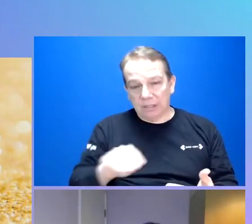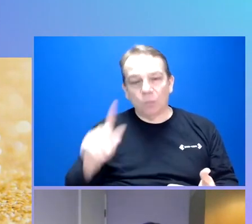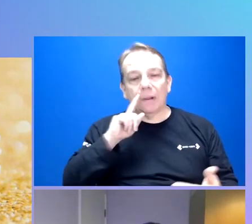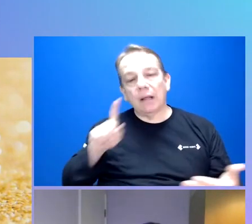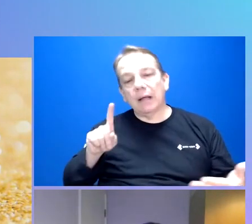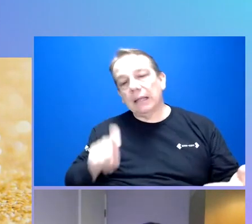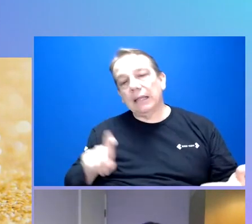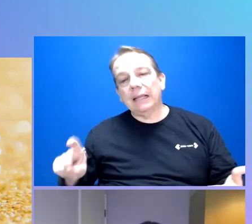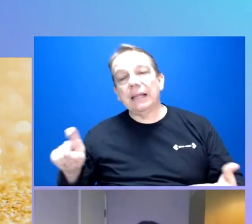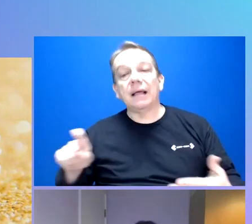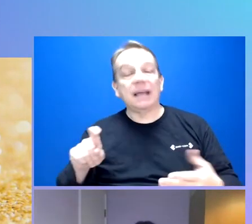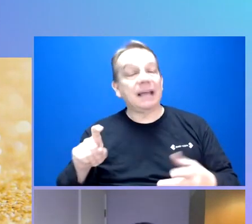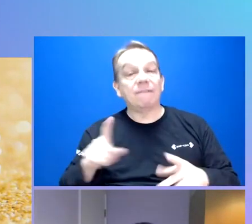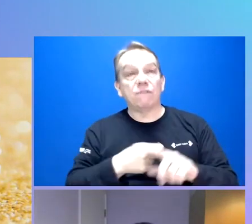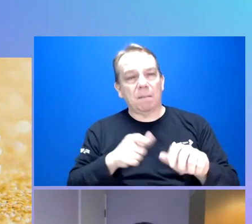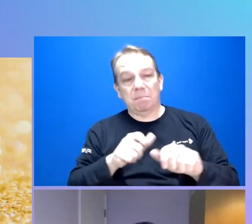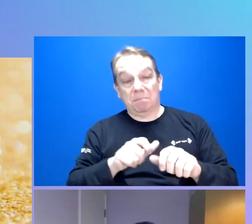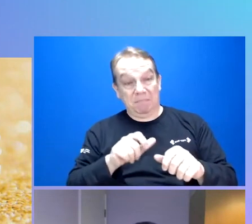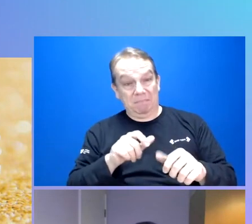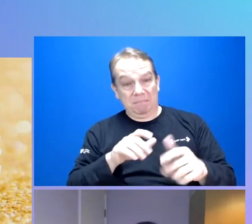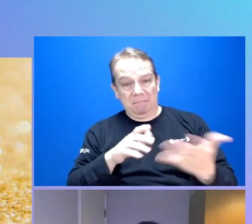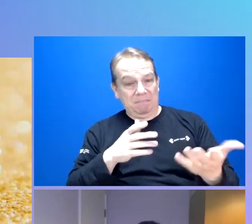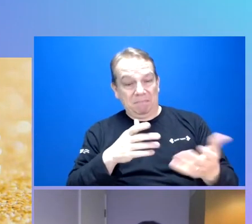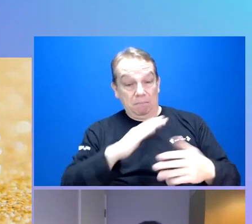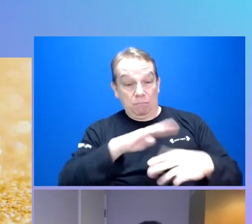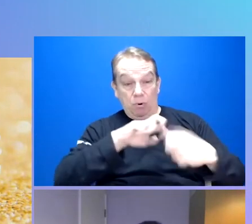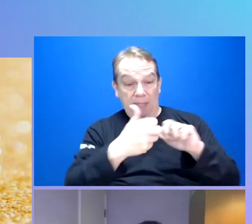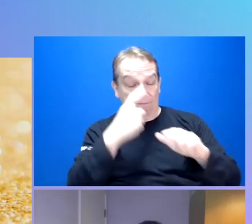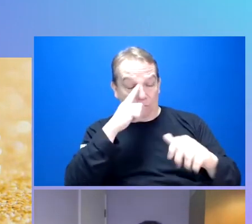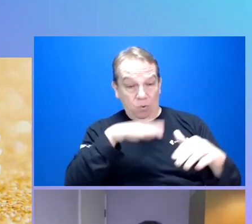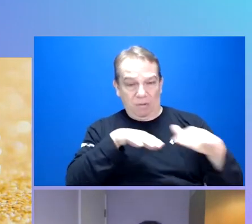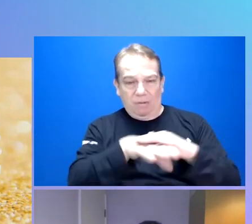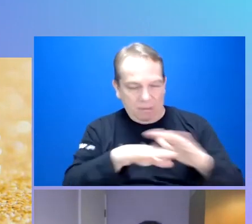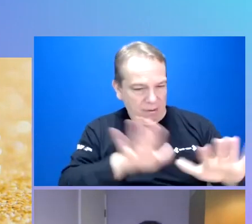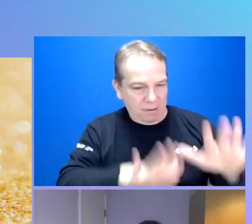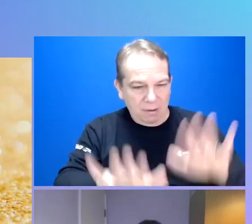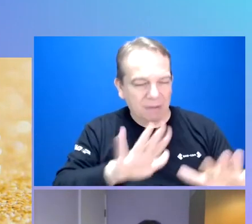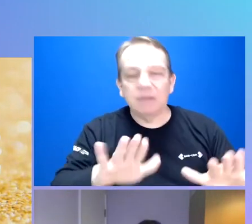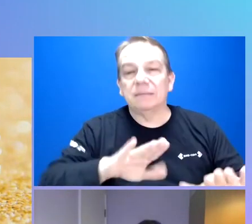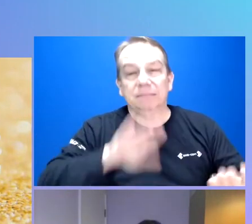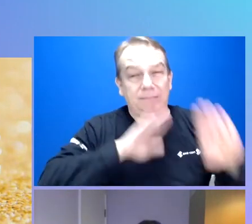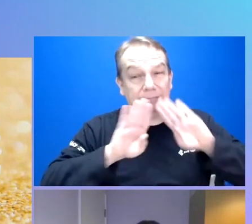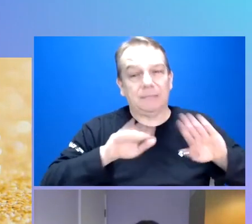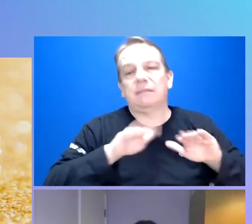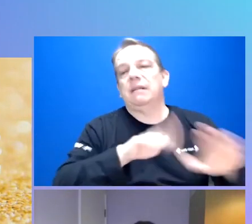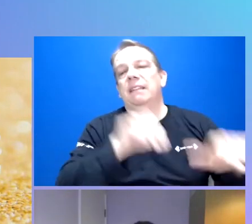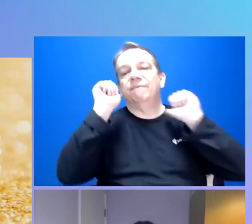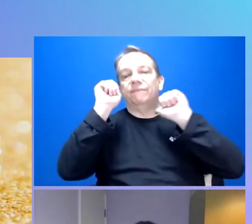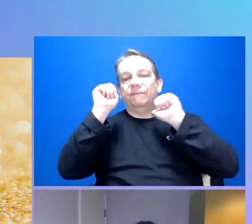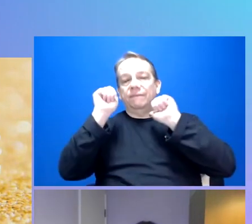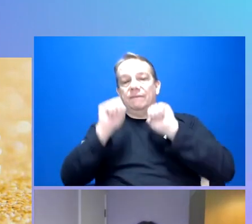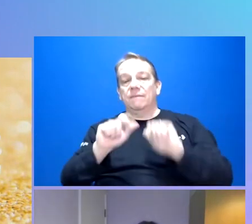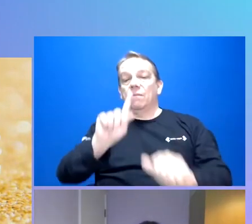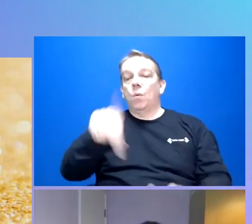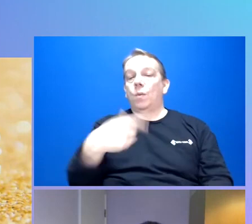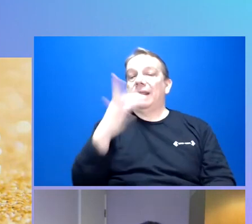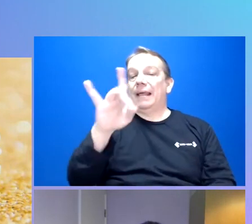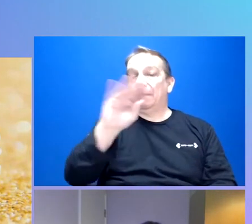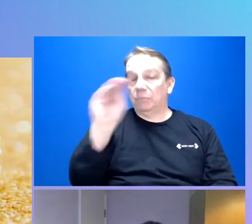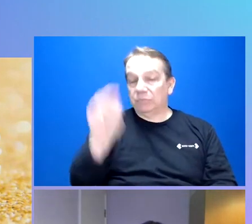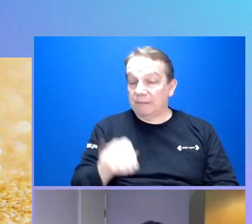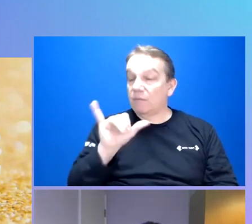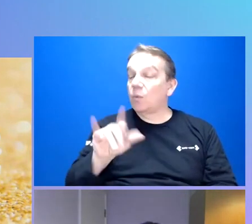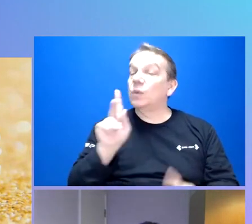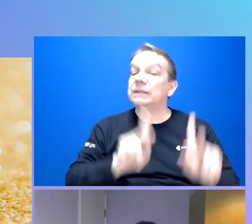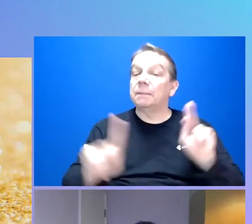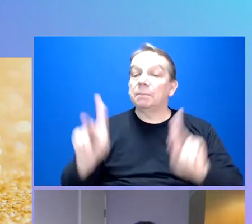from digital experiences with accessibility barriers and blockers. And only 8% of those